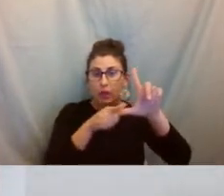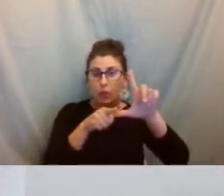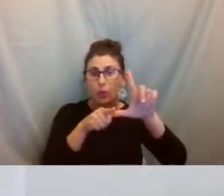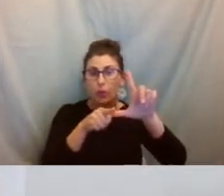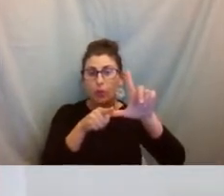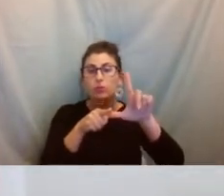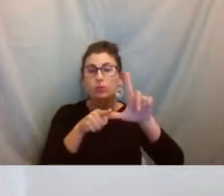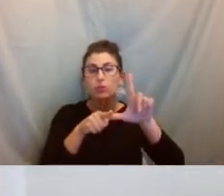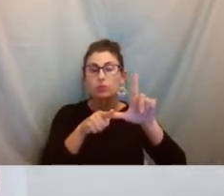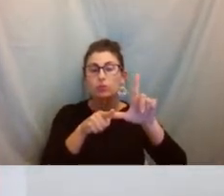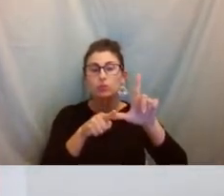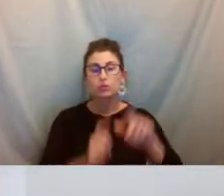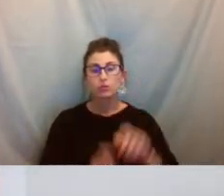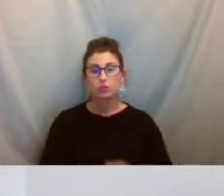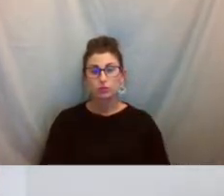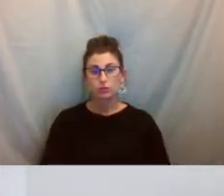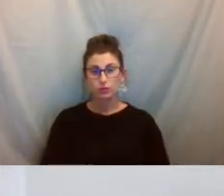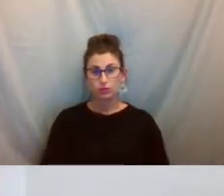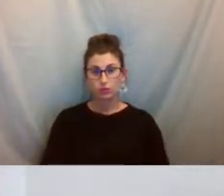angles